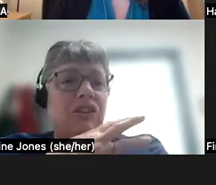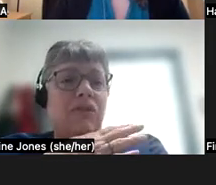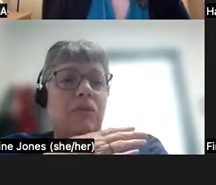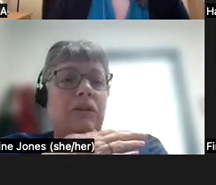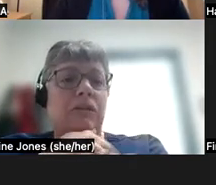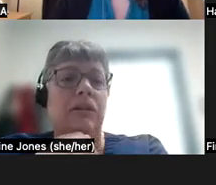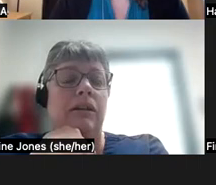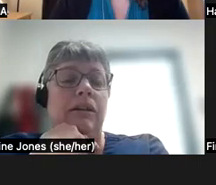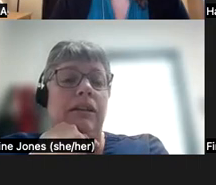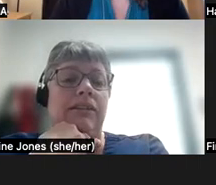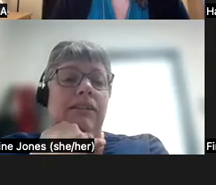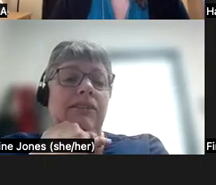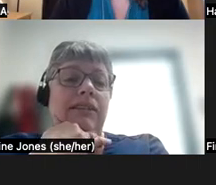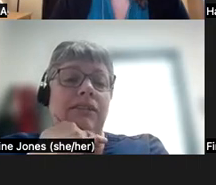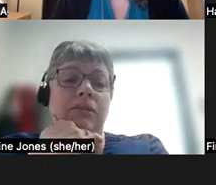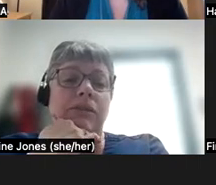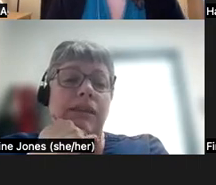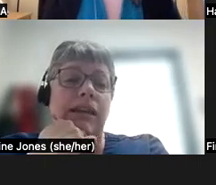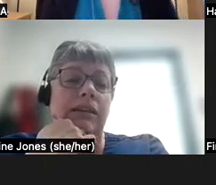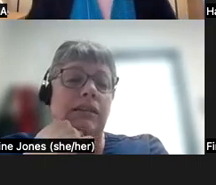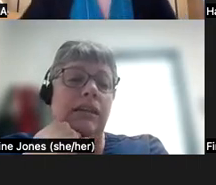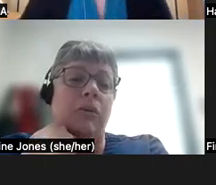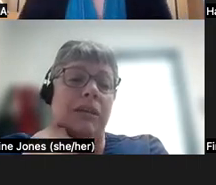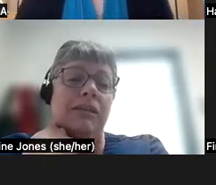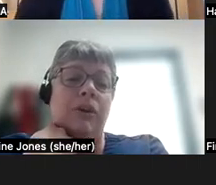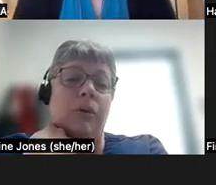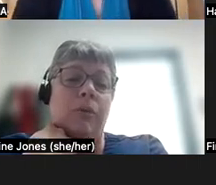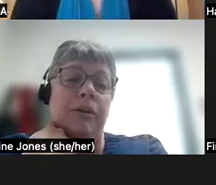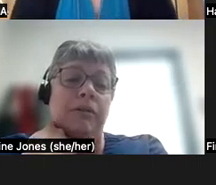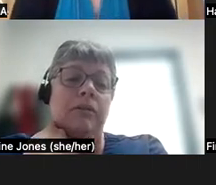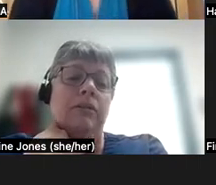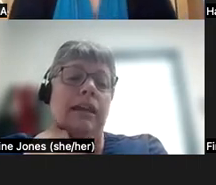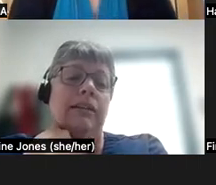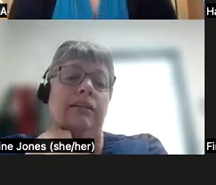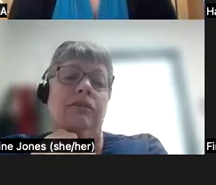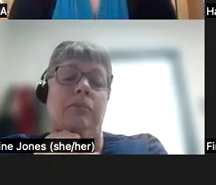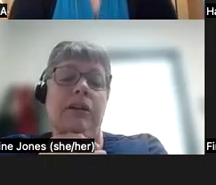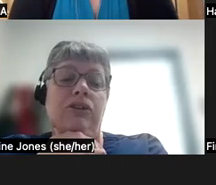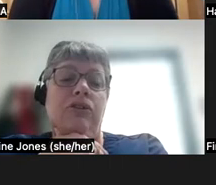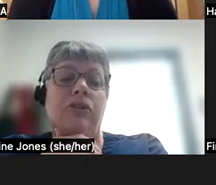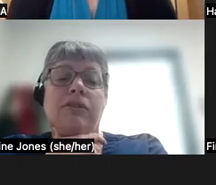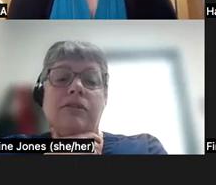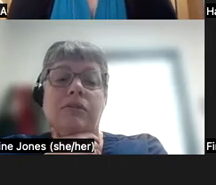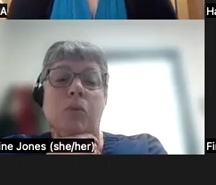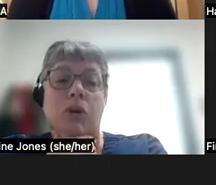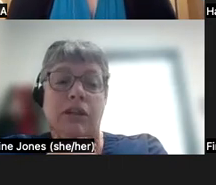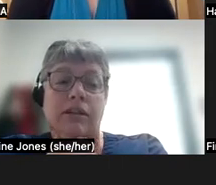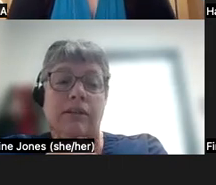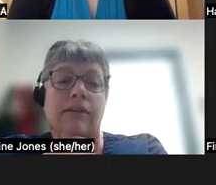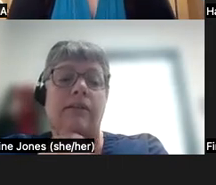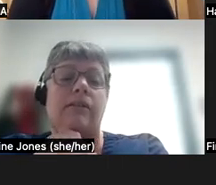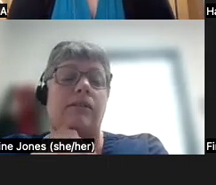confidential, if you will, in the sense that they don't send EOBs home like third-party insurance